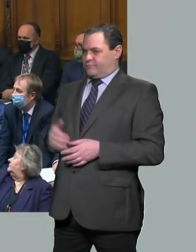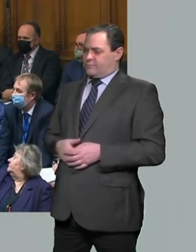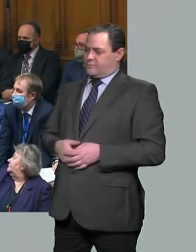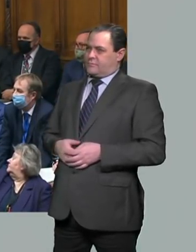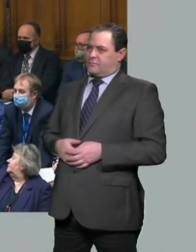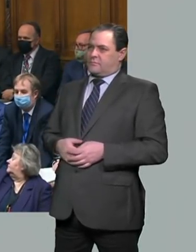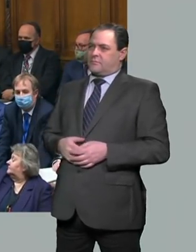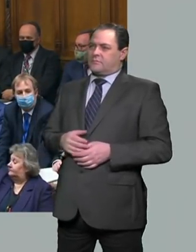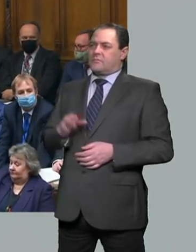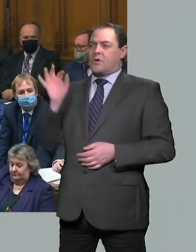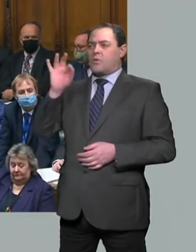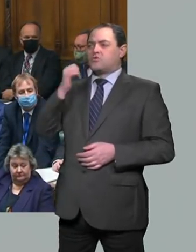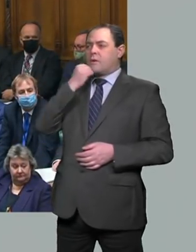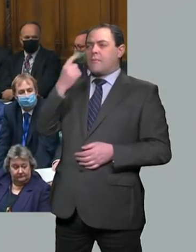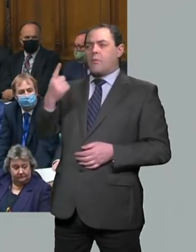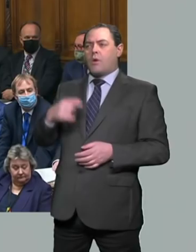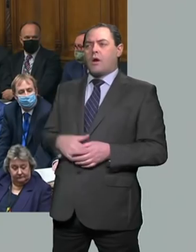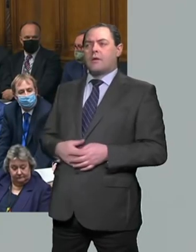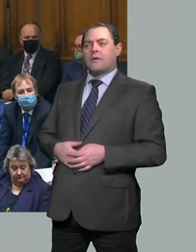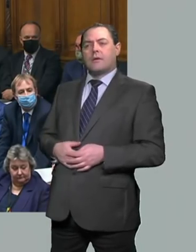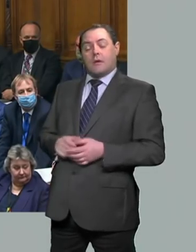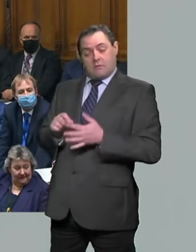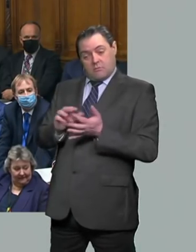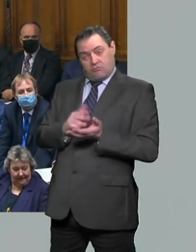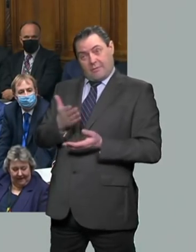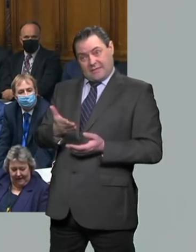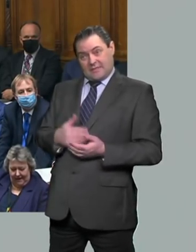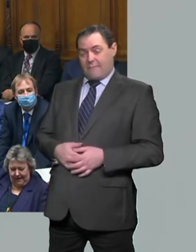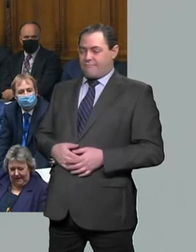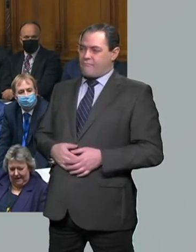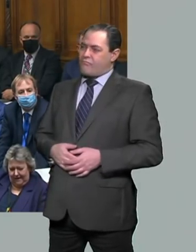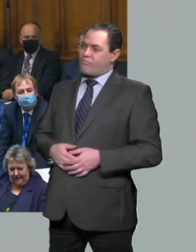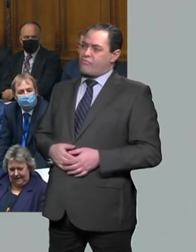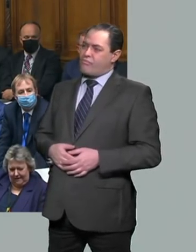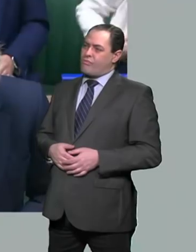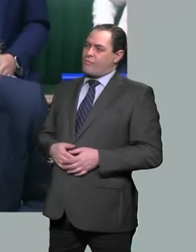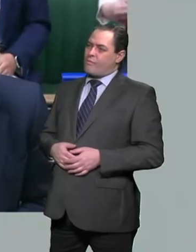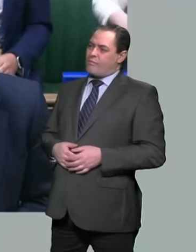Question number 1, Mr. Speaker. Prime Minister. Mr. Speaker,